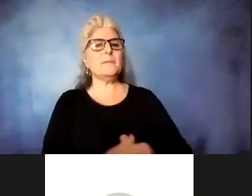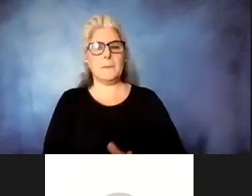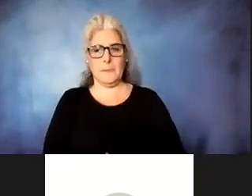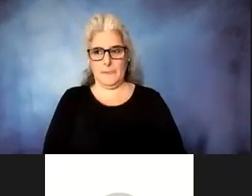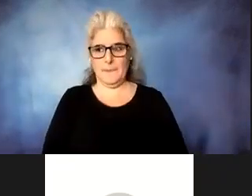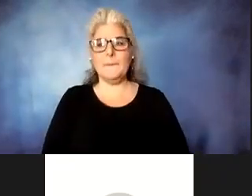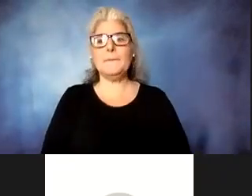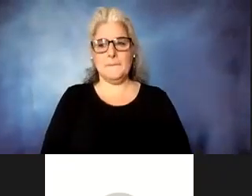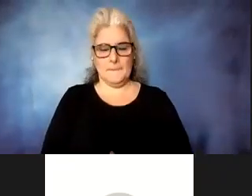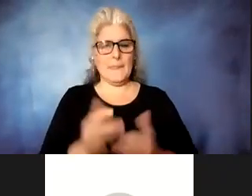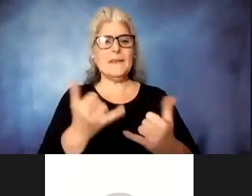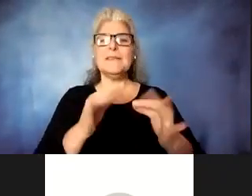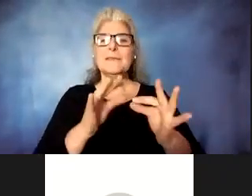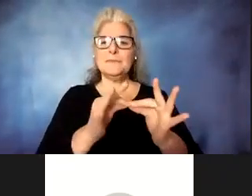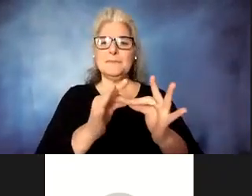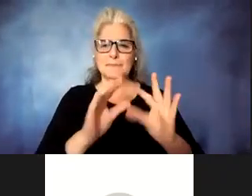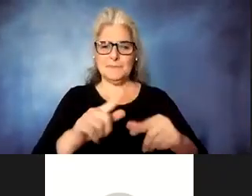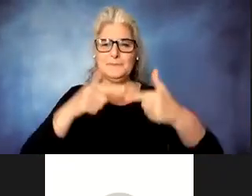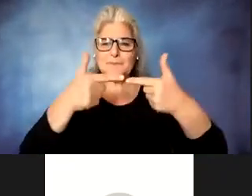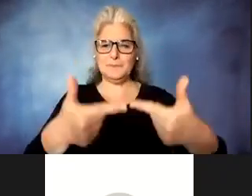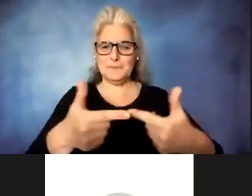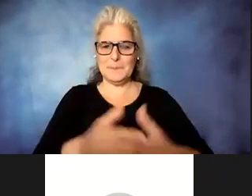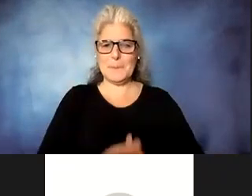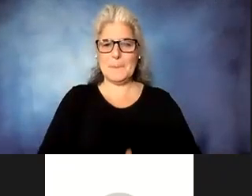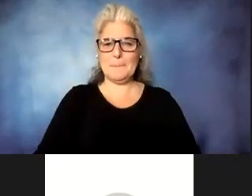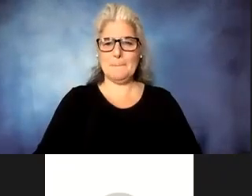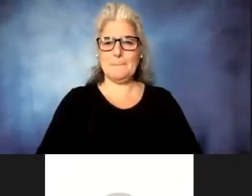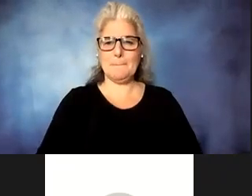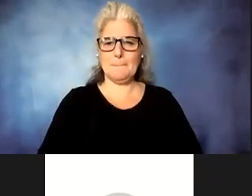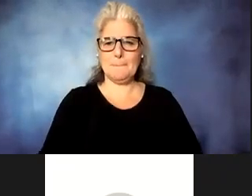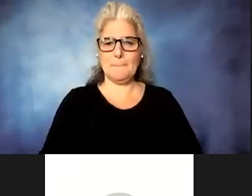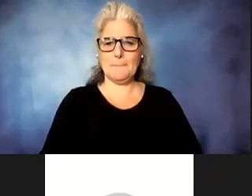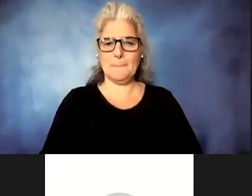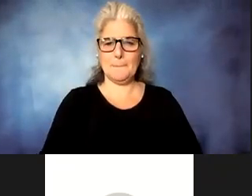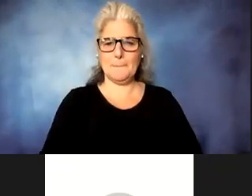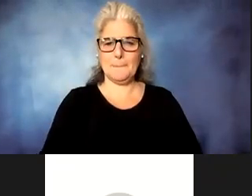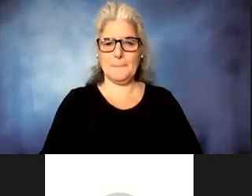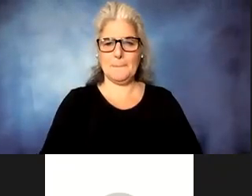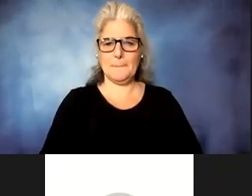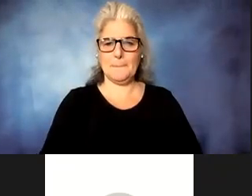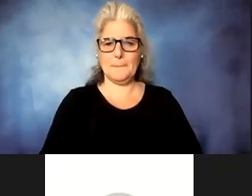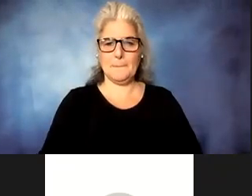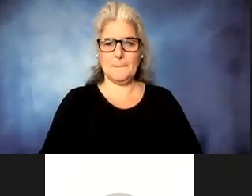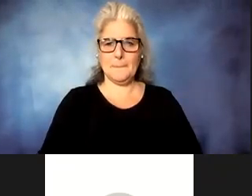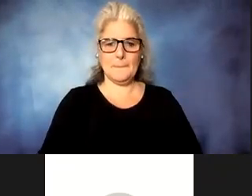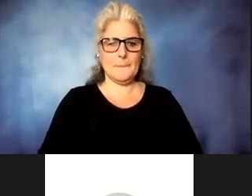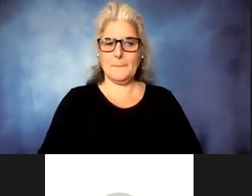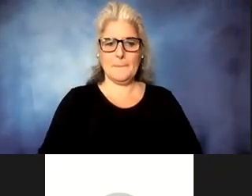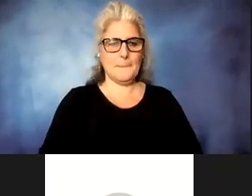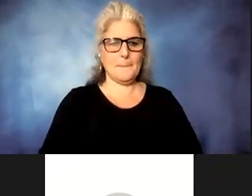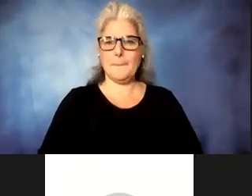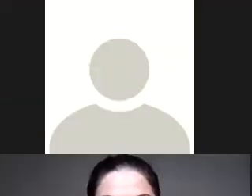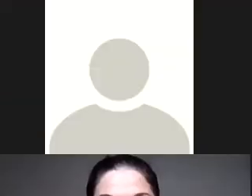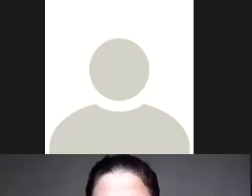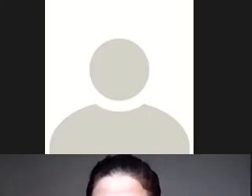Okay, so I have 4 main takeaways for voters. The first one is you can rank up to 5 candidates, but you do not need to rank a total of